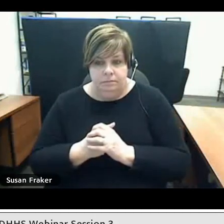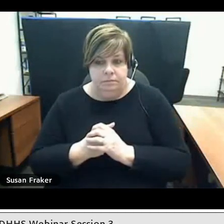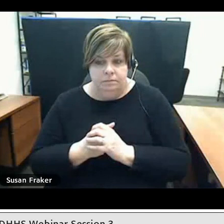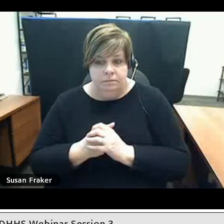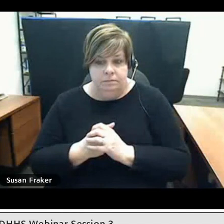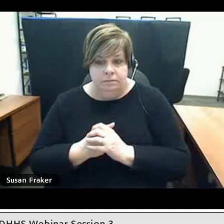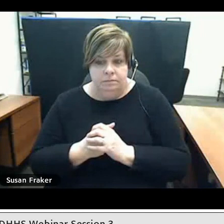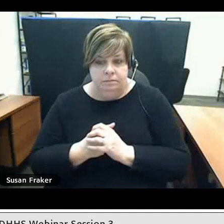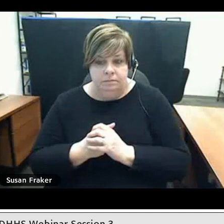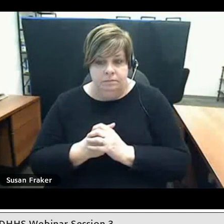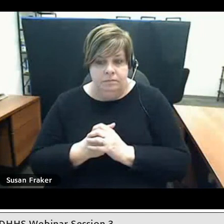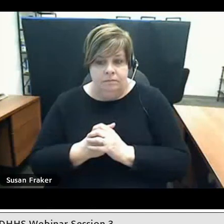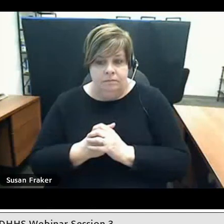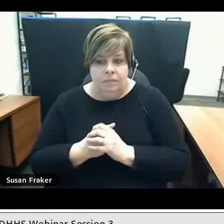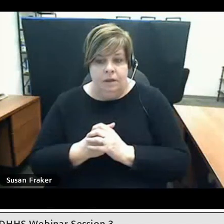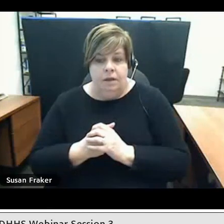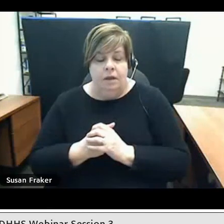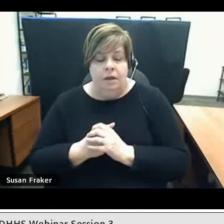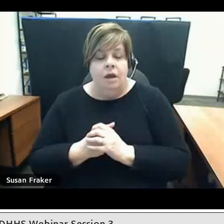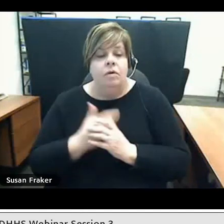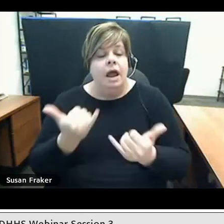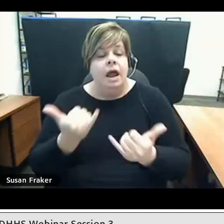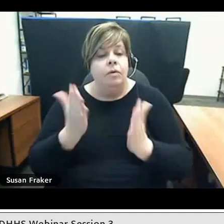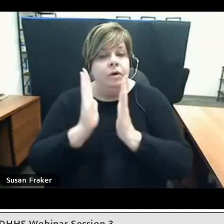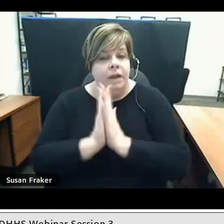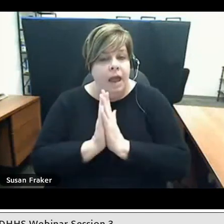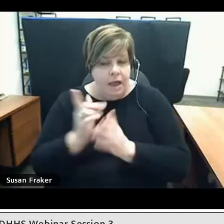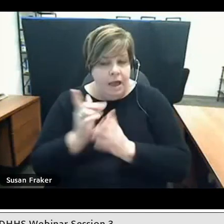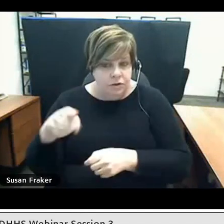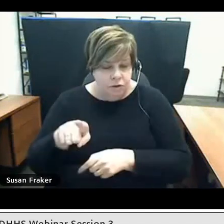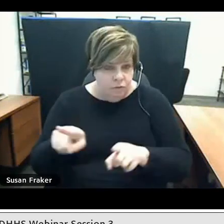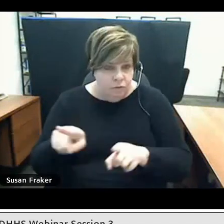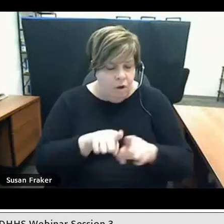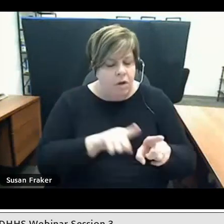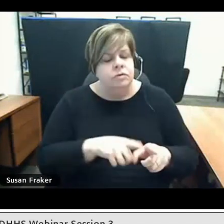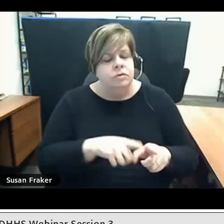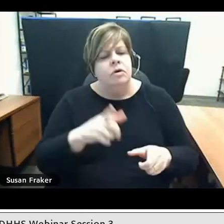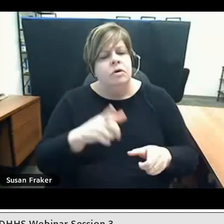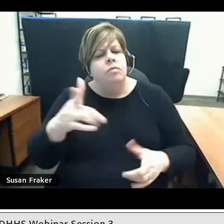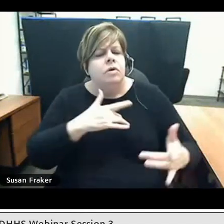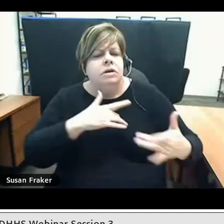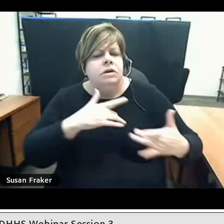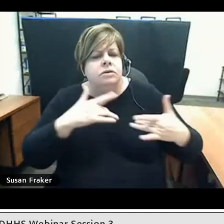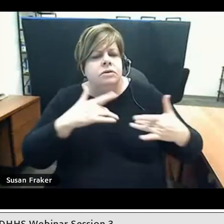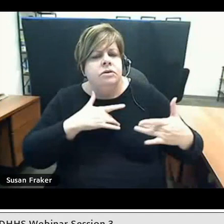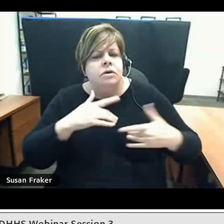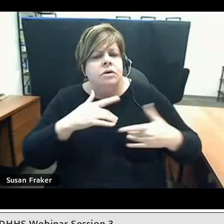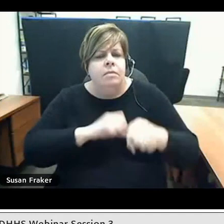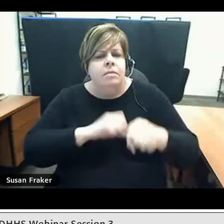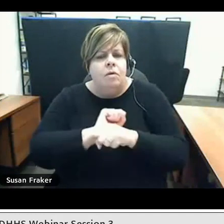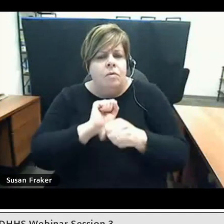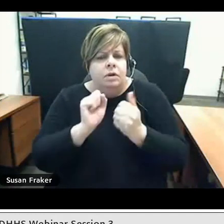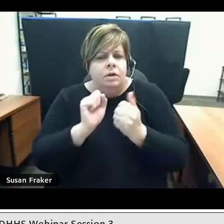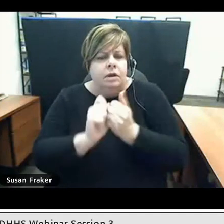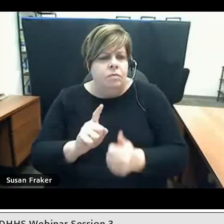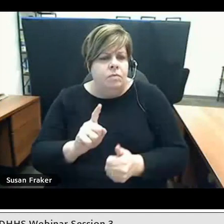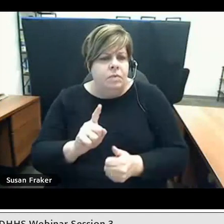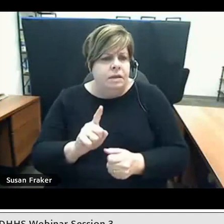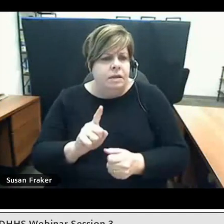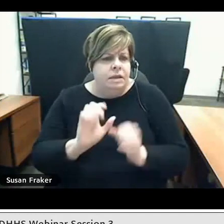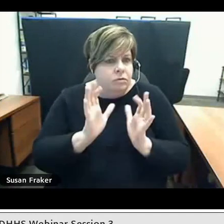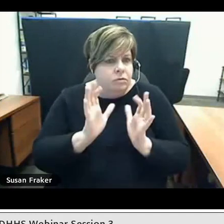We're going to go ahead and ask you as well, what concerns do you have about working with interpreters? And then also,